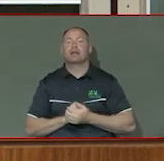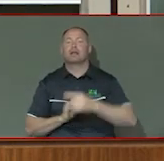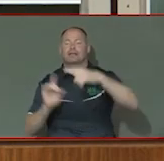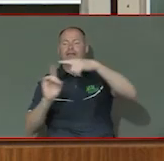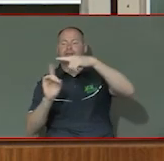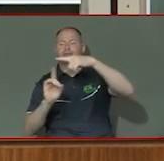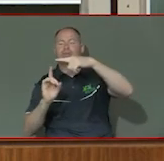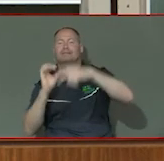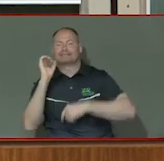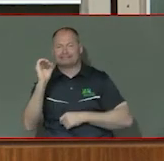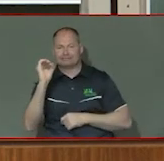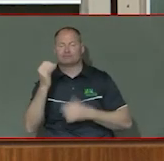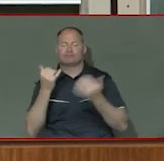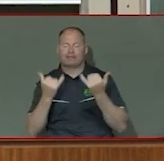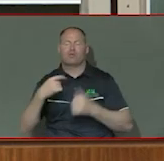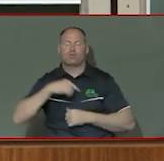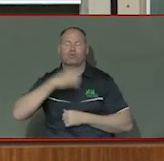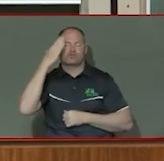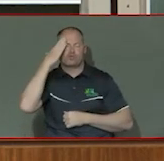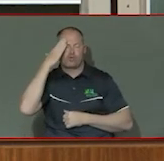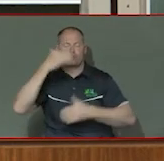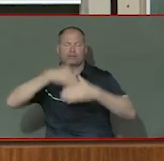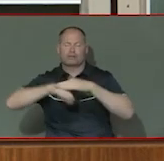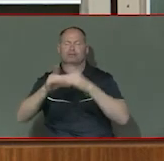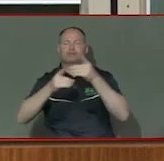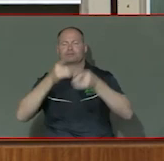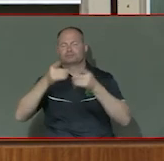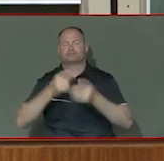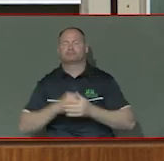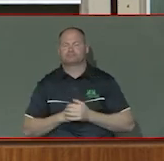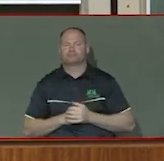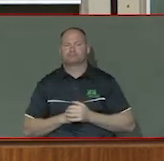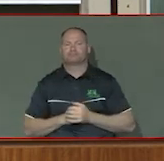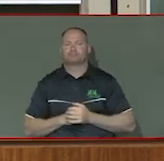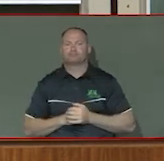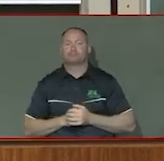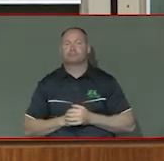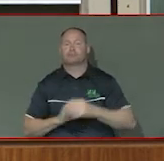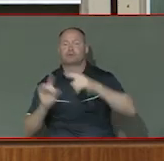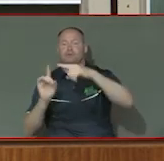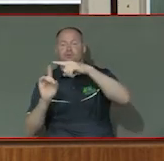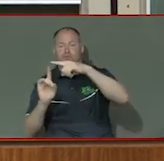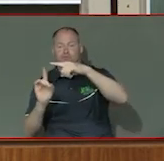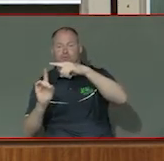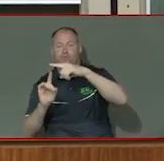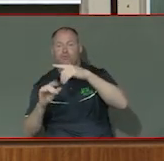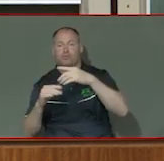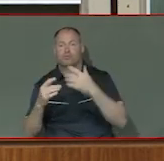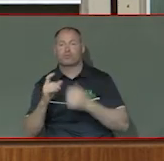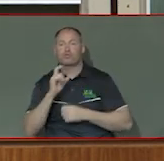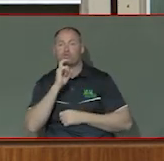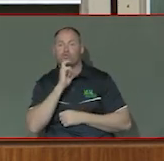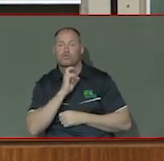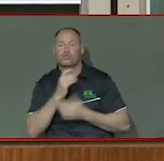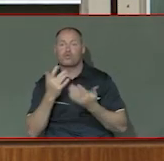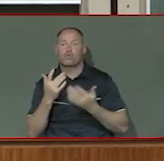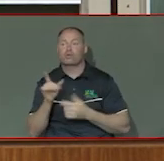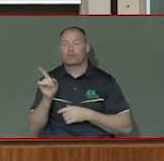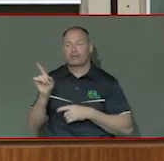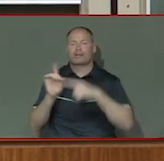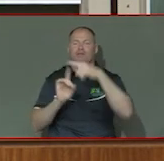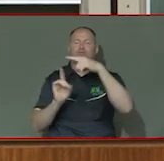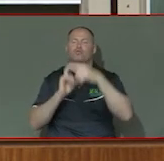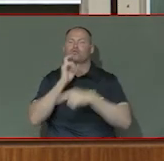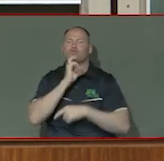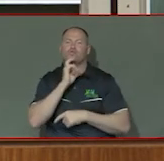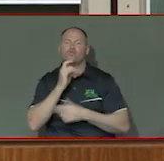is 0, correct? So I can use that denominator, or I can use that denominator